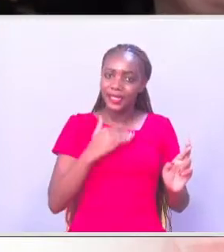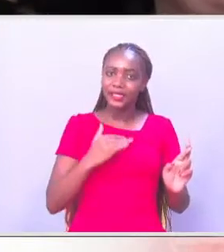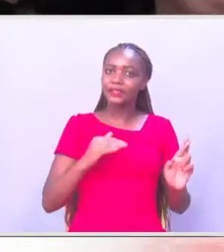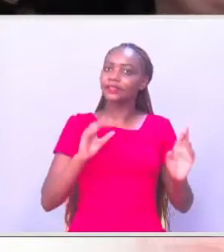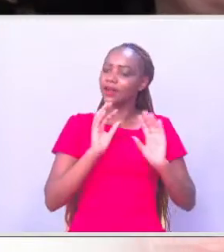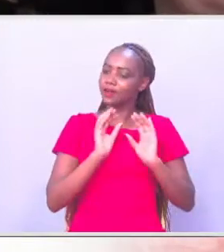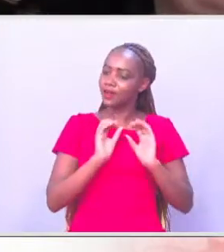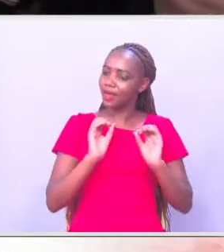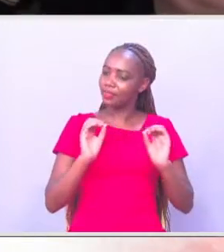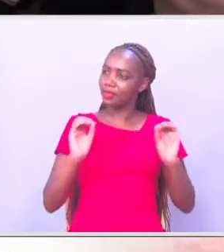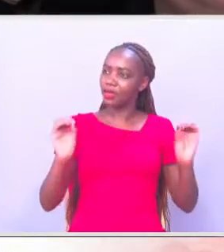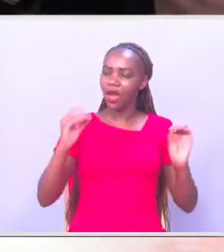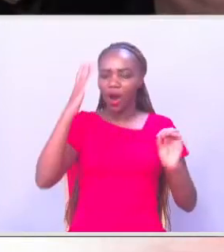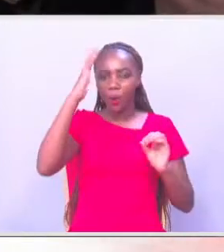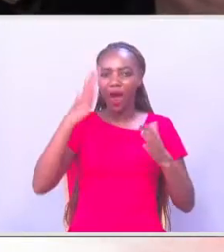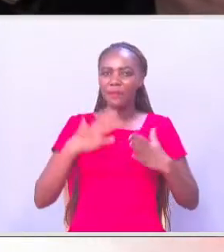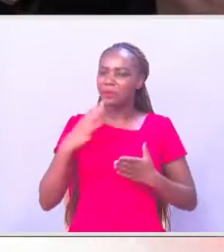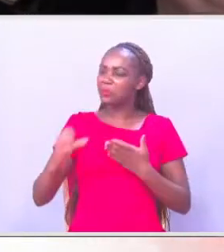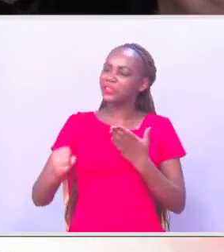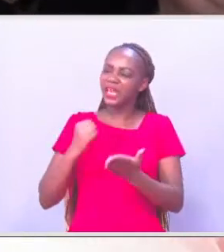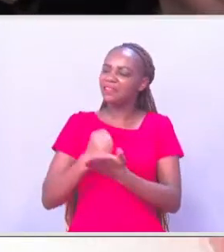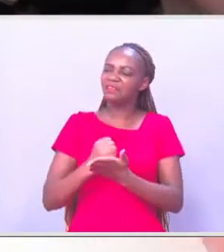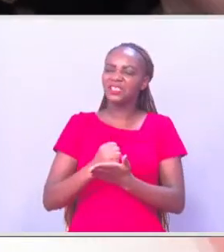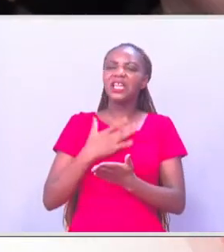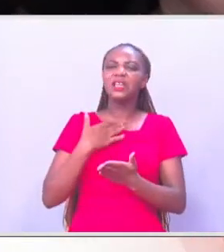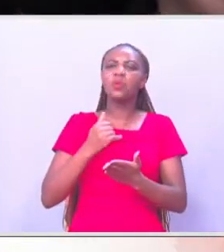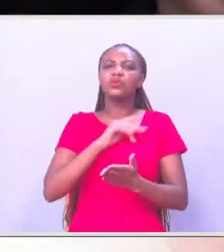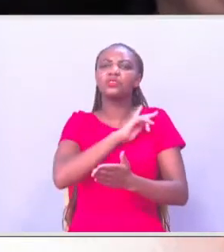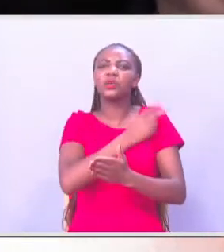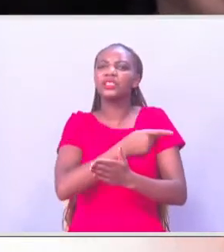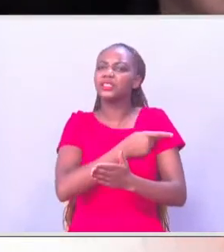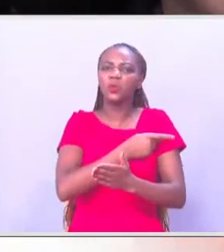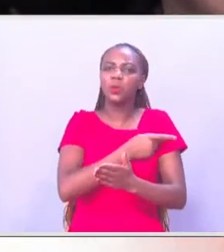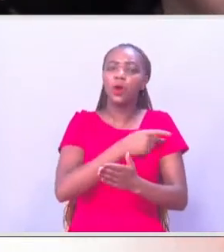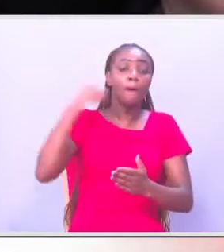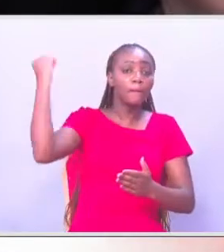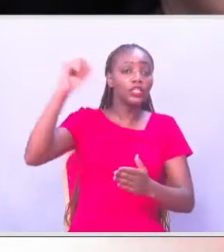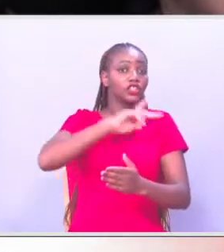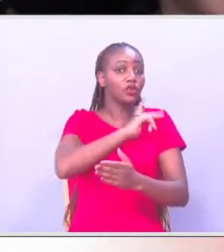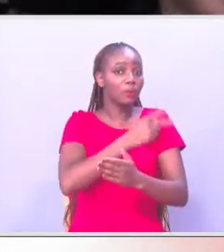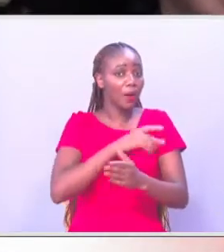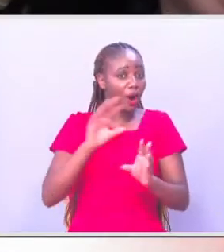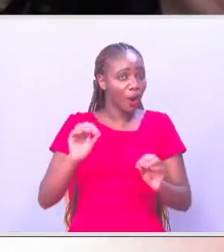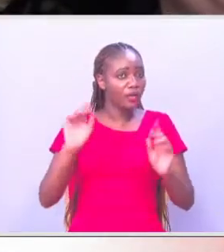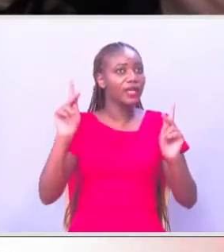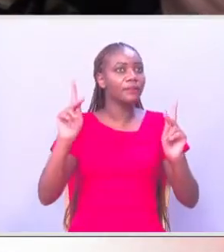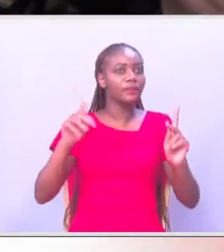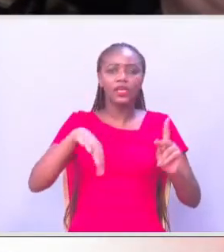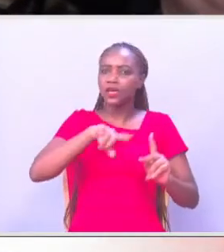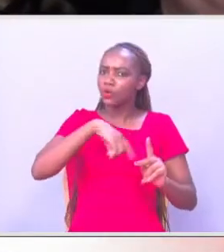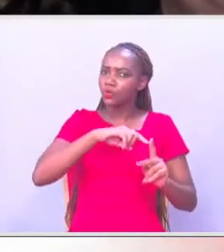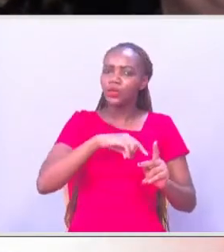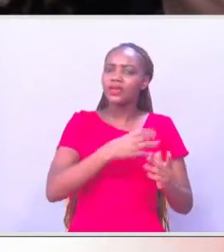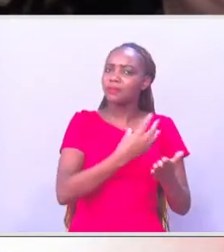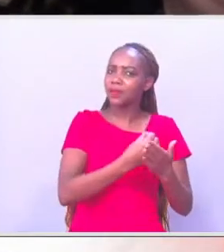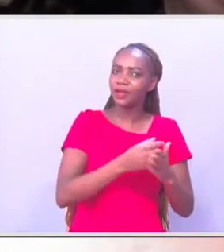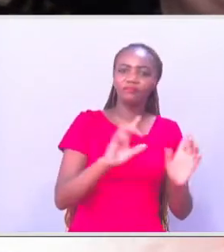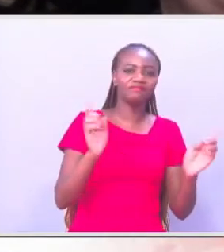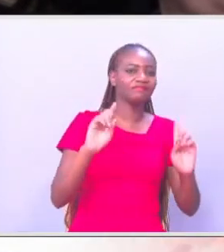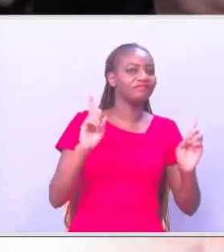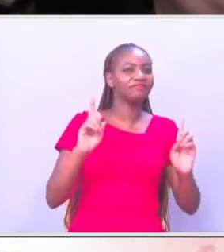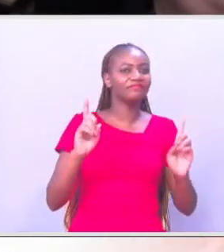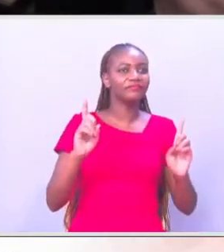because of the greed of anyone to acquire political power. Yes. Isn't it? Yes. We are not money. We have never been